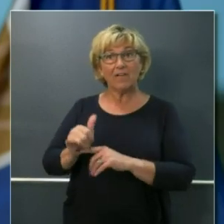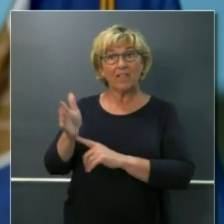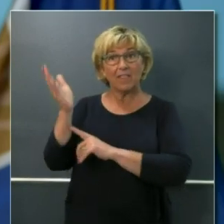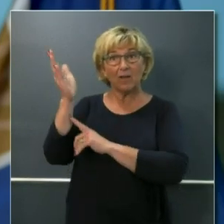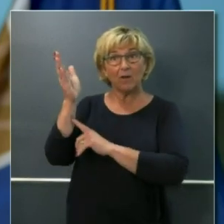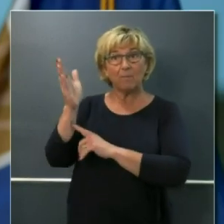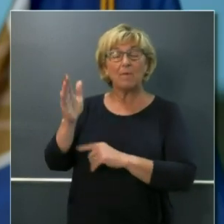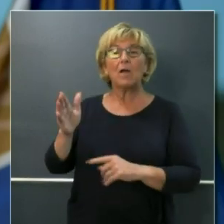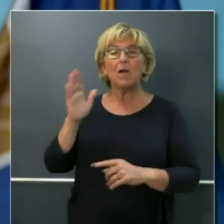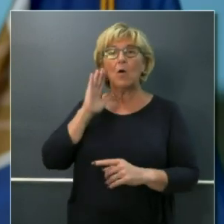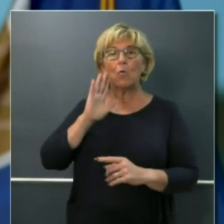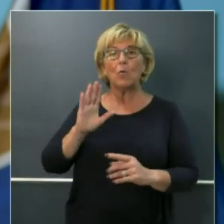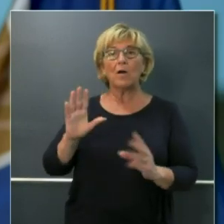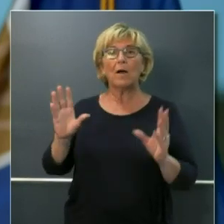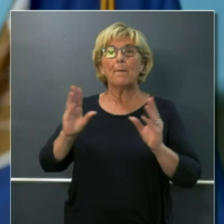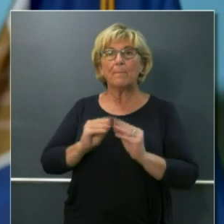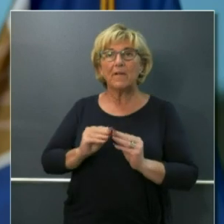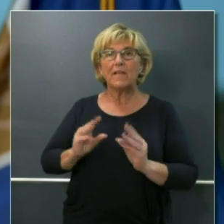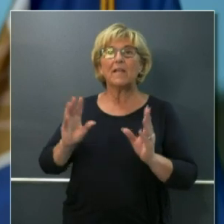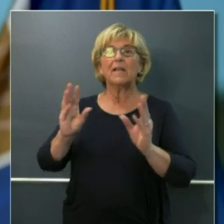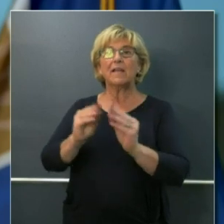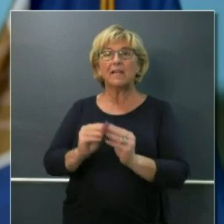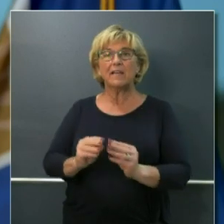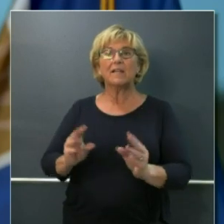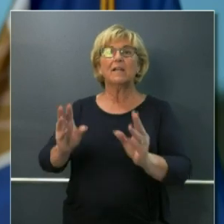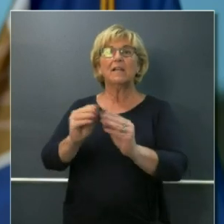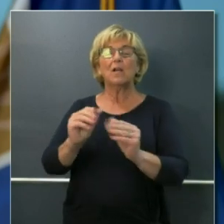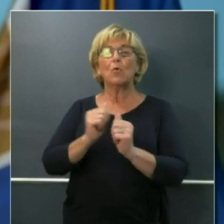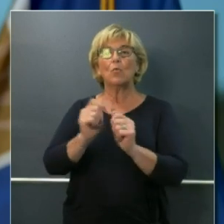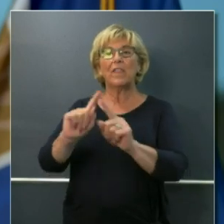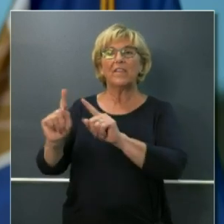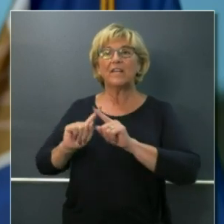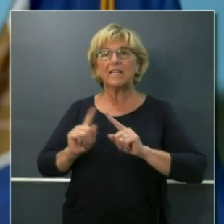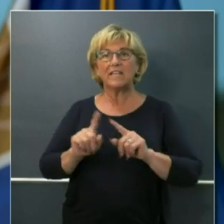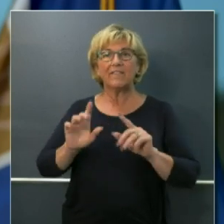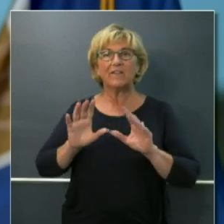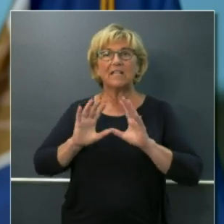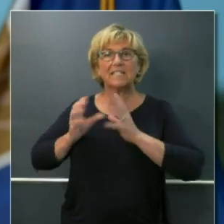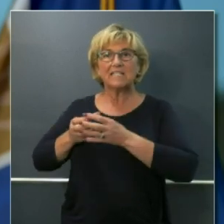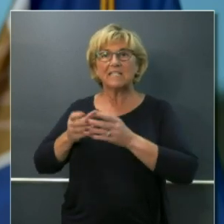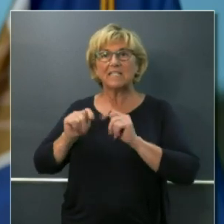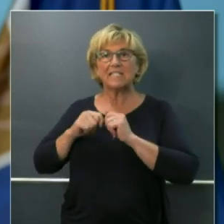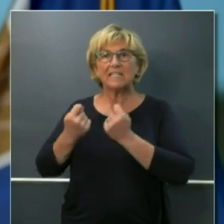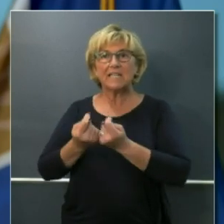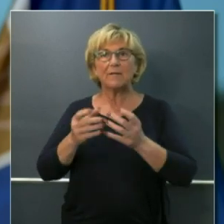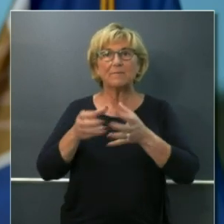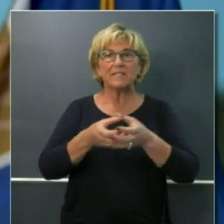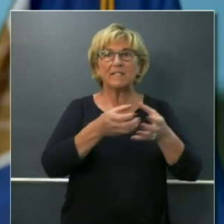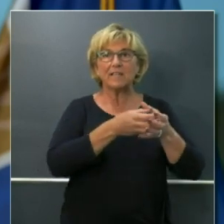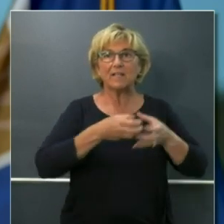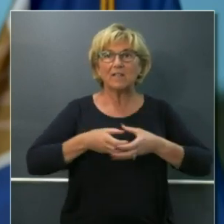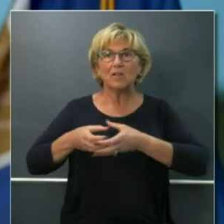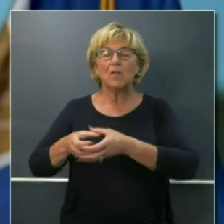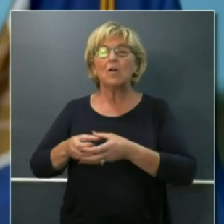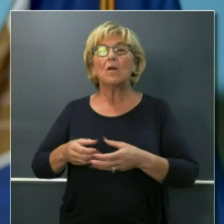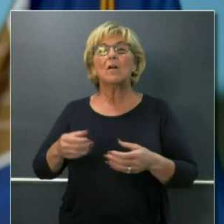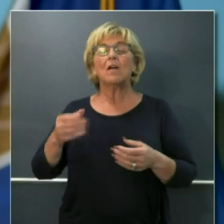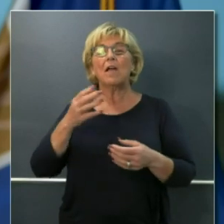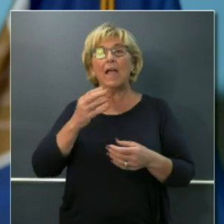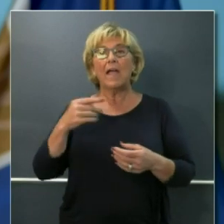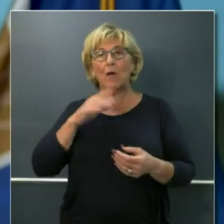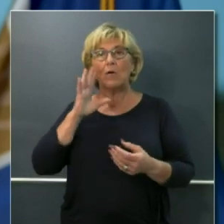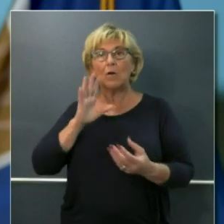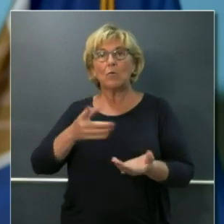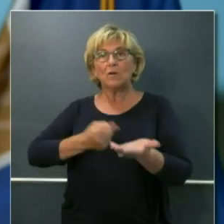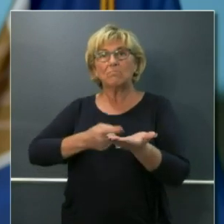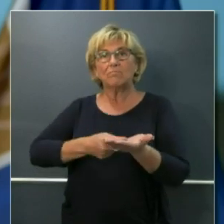meeting sector by sector with our economic recovery team. We'll be meeting today on the retail sector with some of the biggest retailers, some of